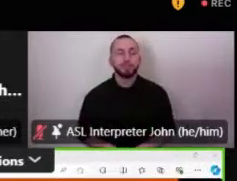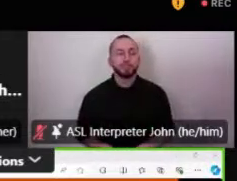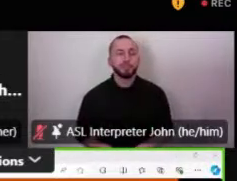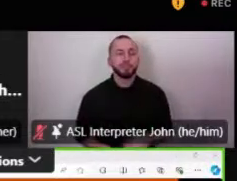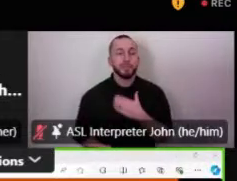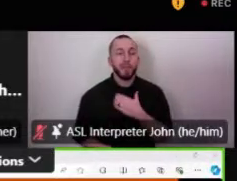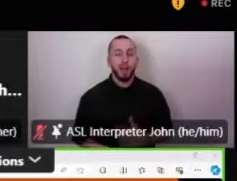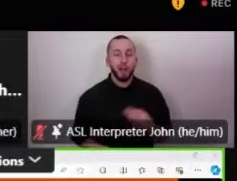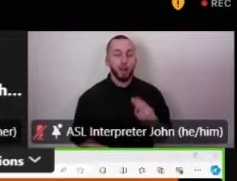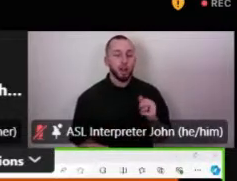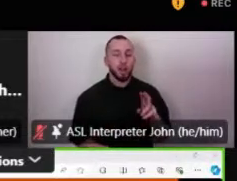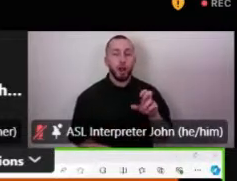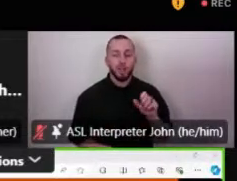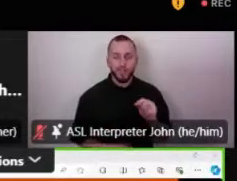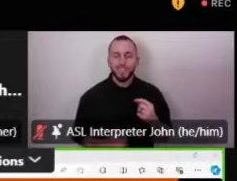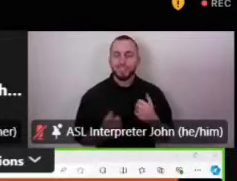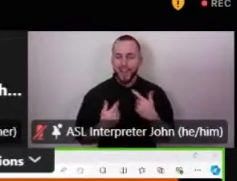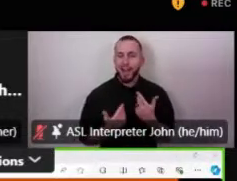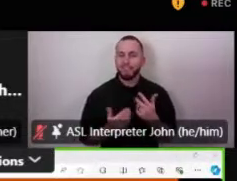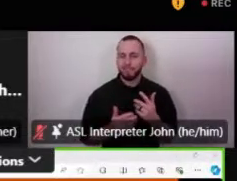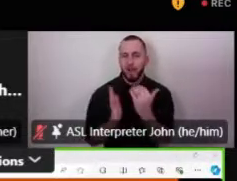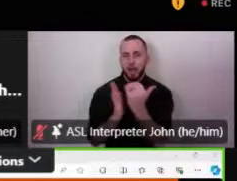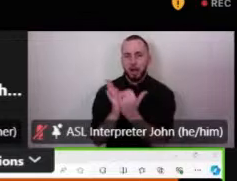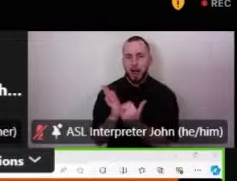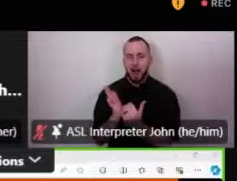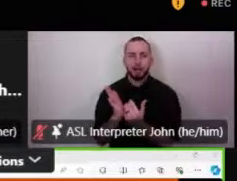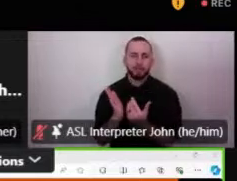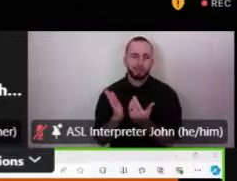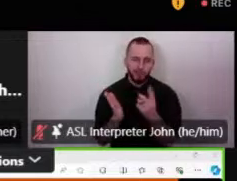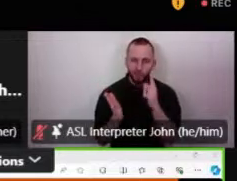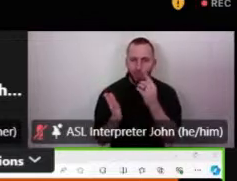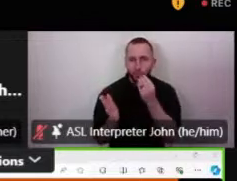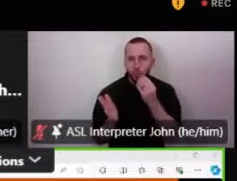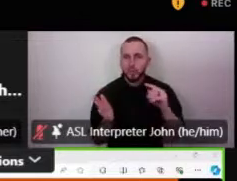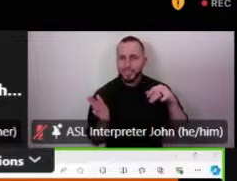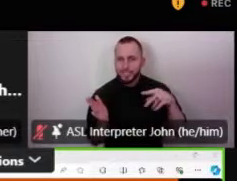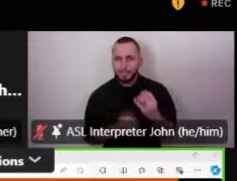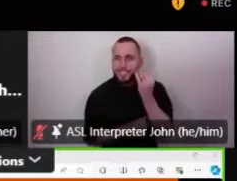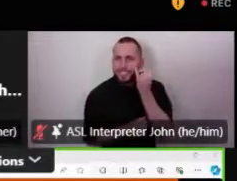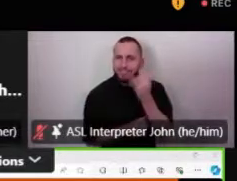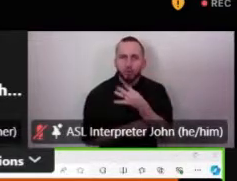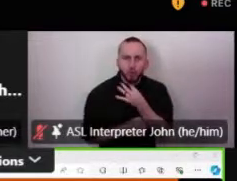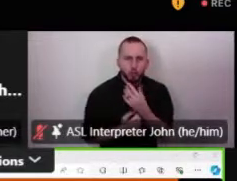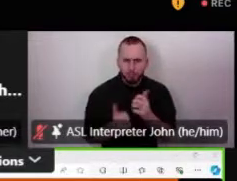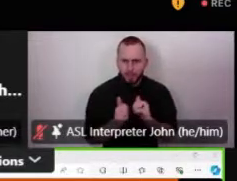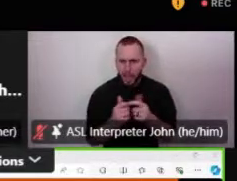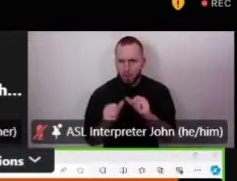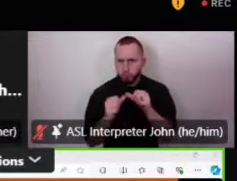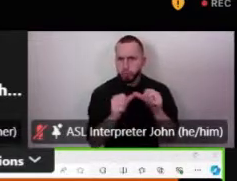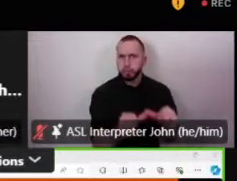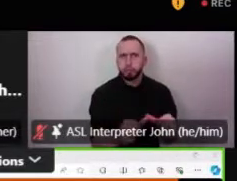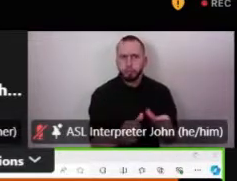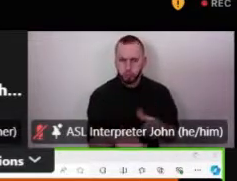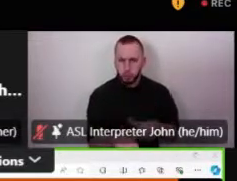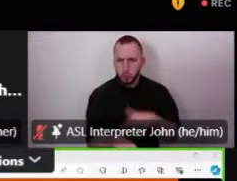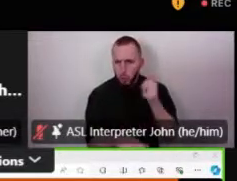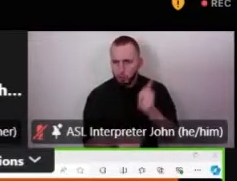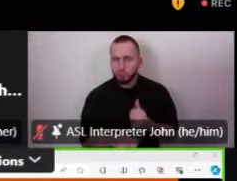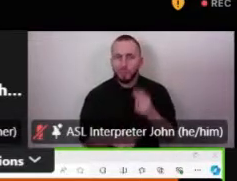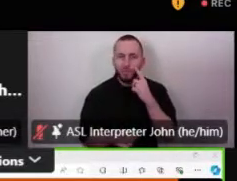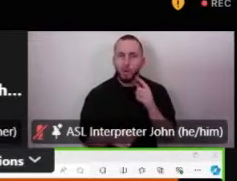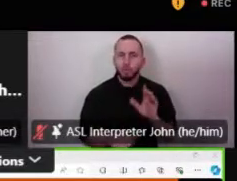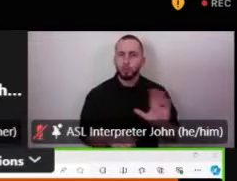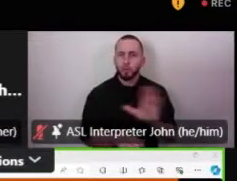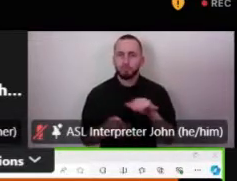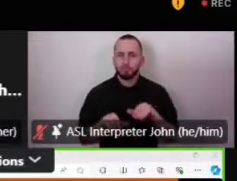has a storage guide and food waste tips if you are curious and want to dive a little bit more into produce that you commonly use.